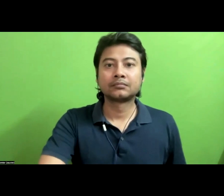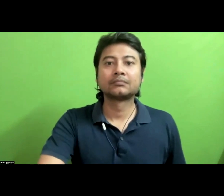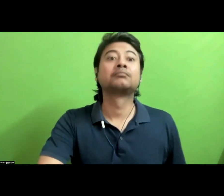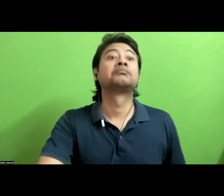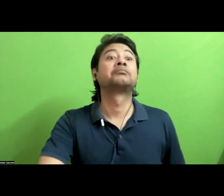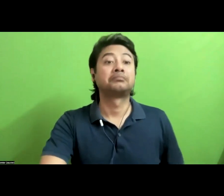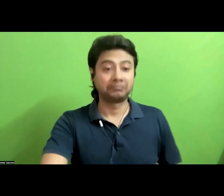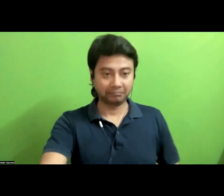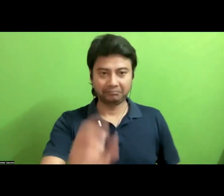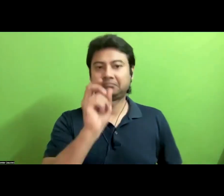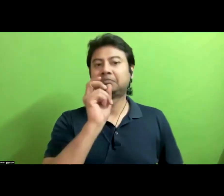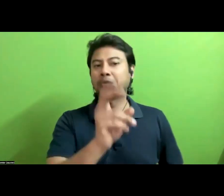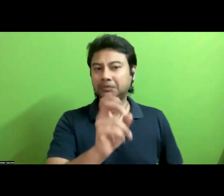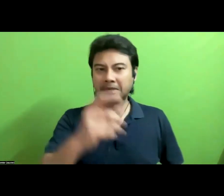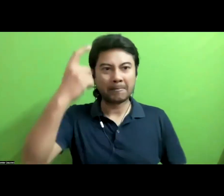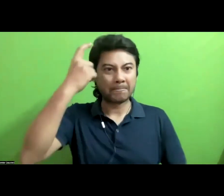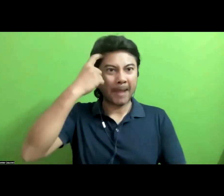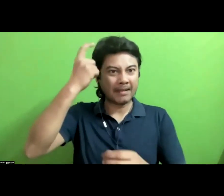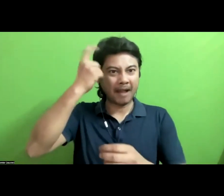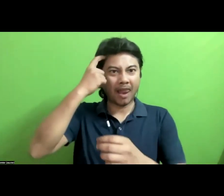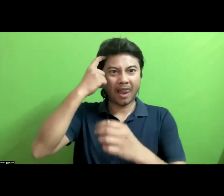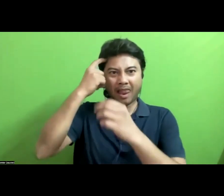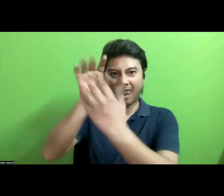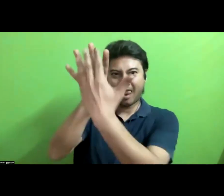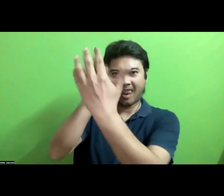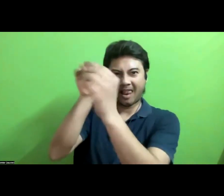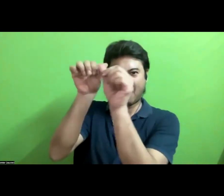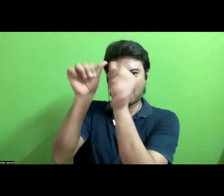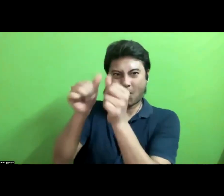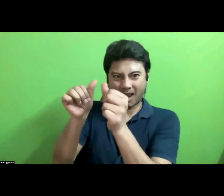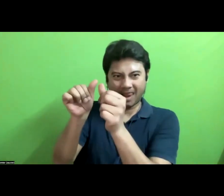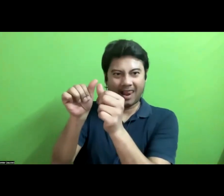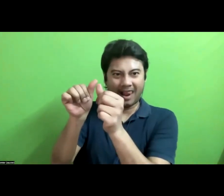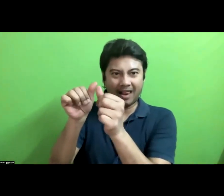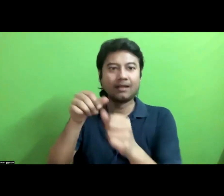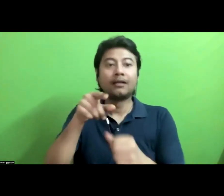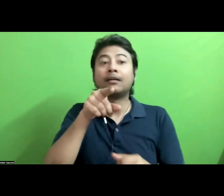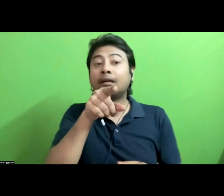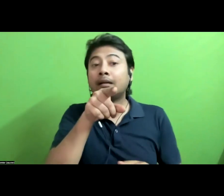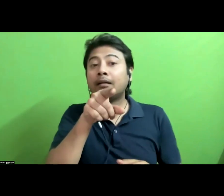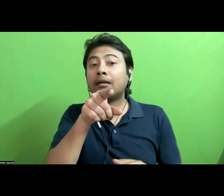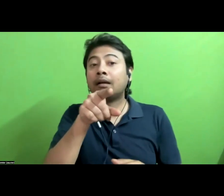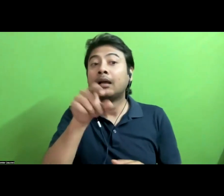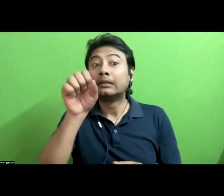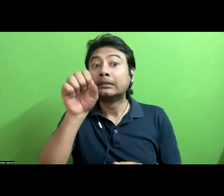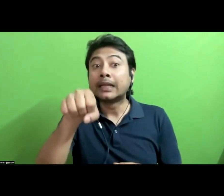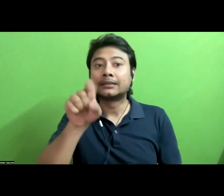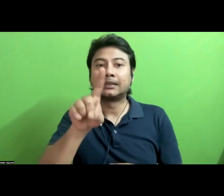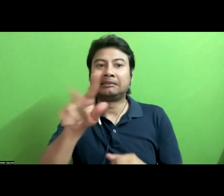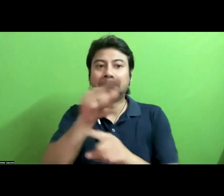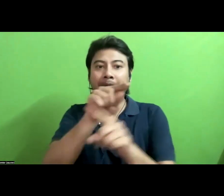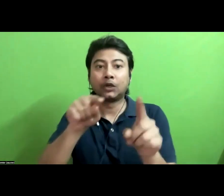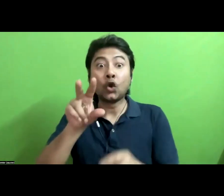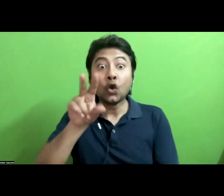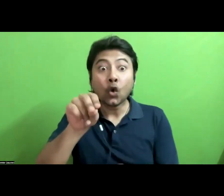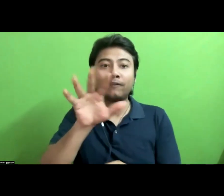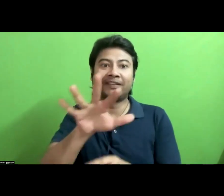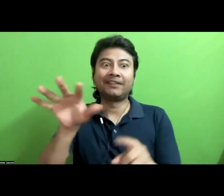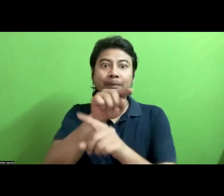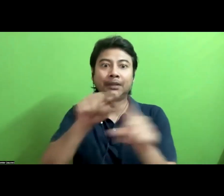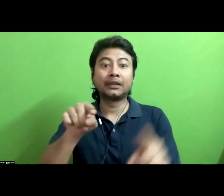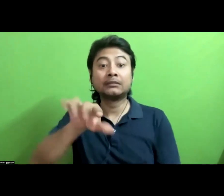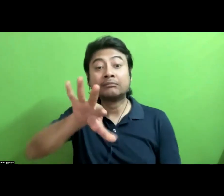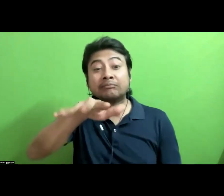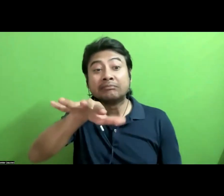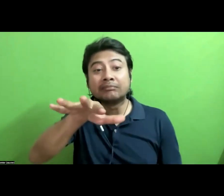Okay, so mental model, yes, we have 18%. No is 55%, and somewhat